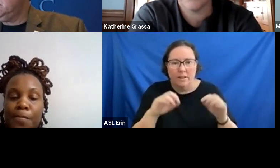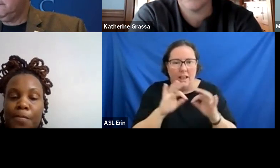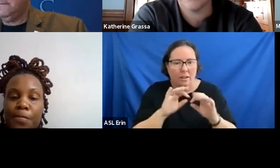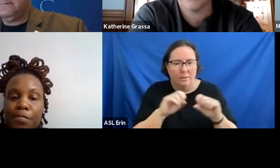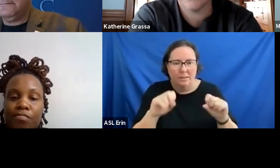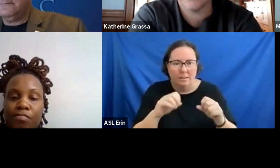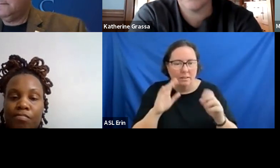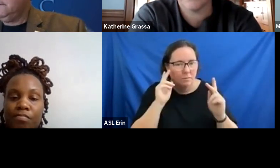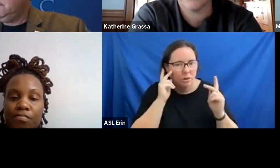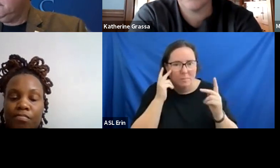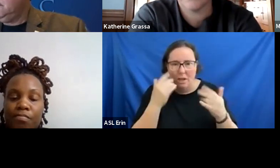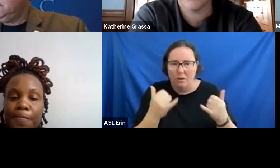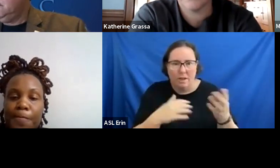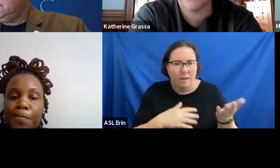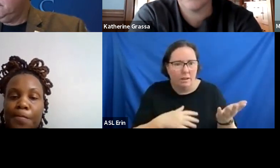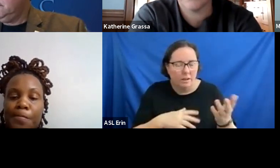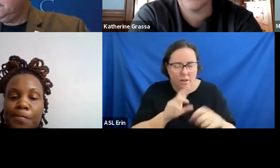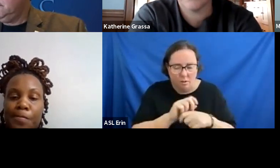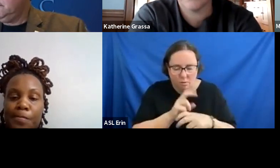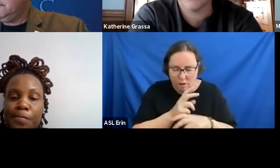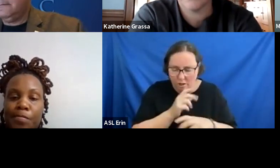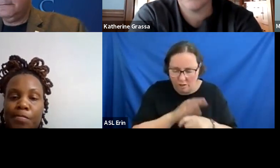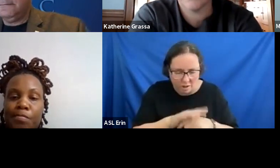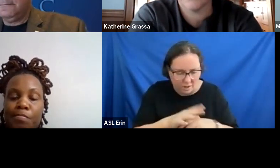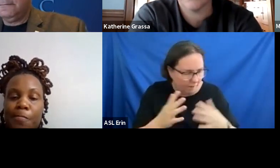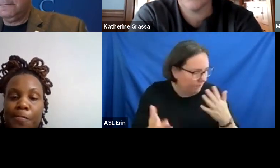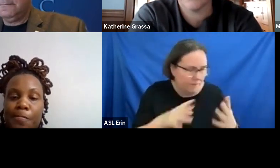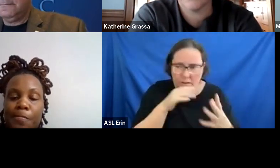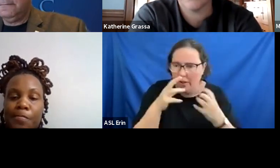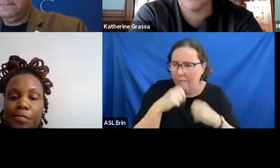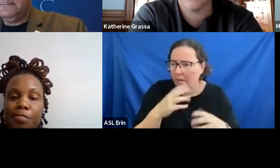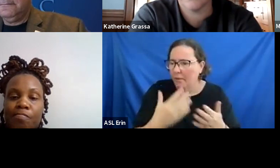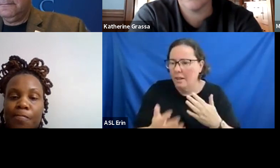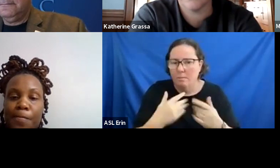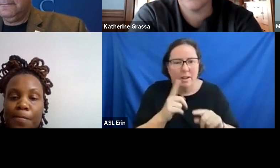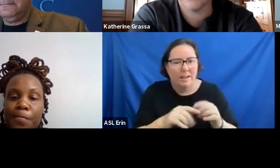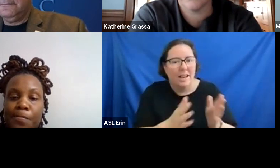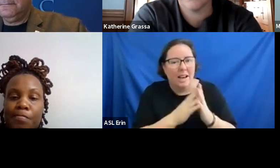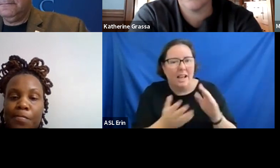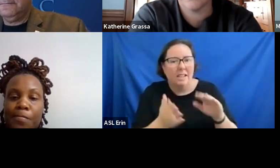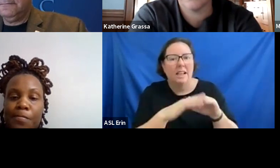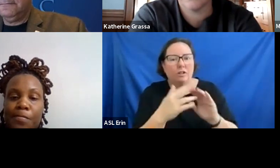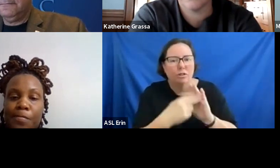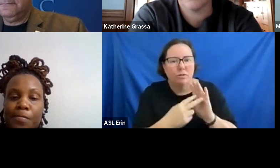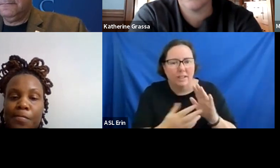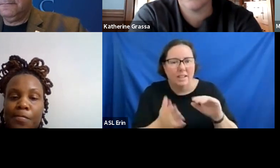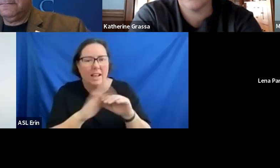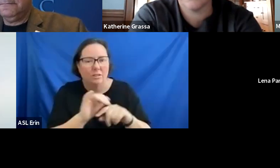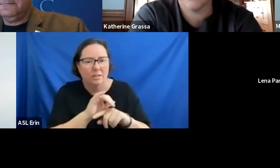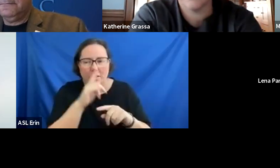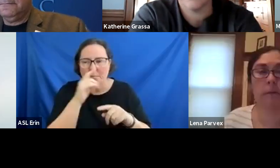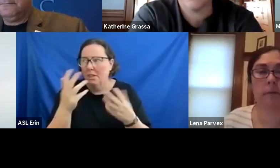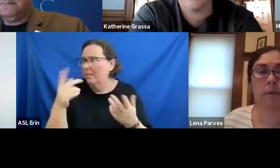paranoid. Hard working is not a value anymore. I cannot ask her to do actual reading or actual exercise because that will